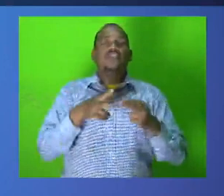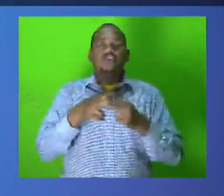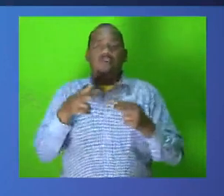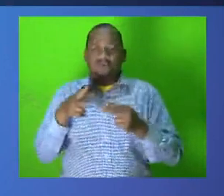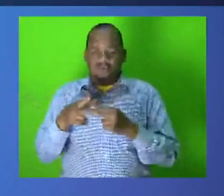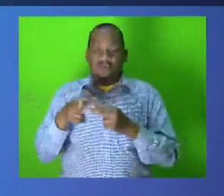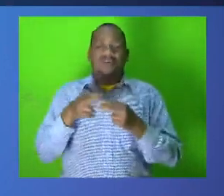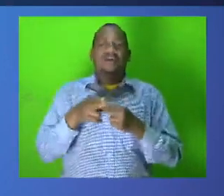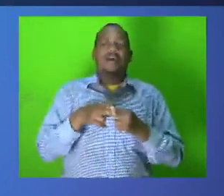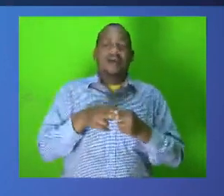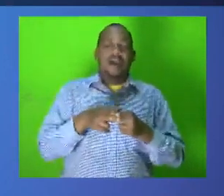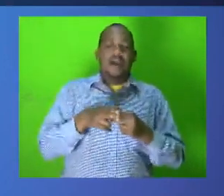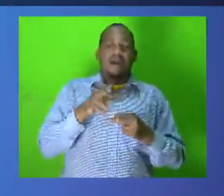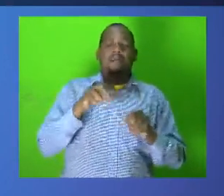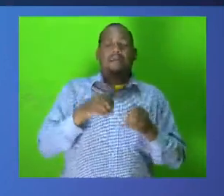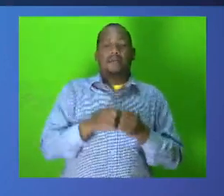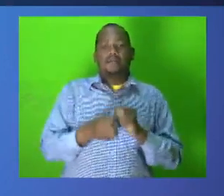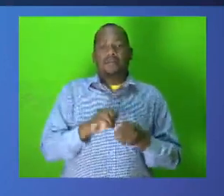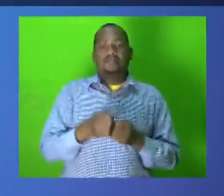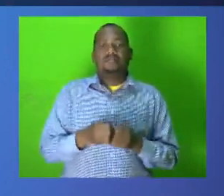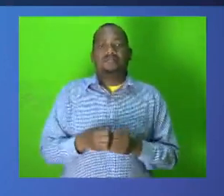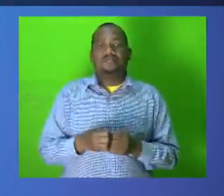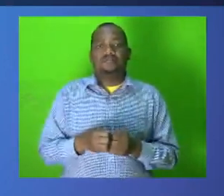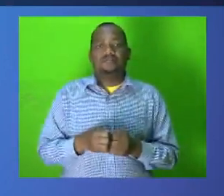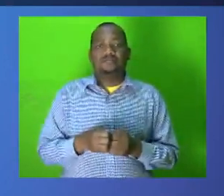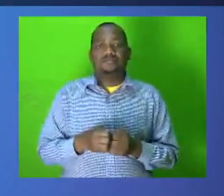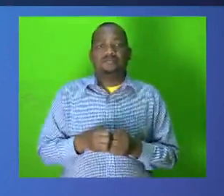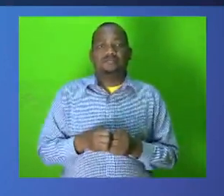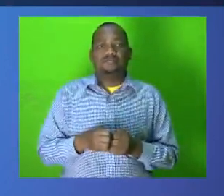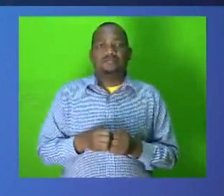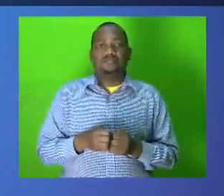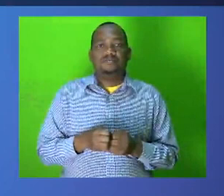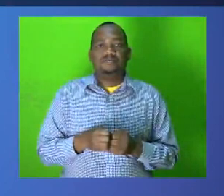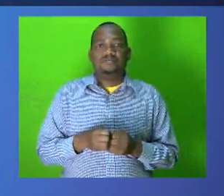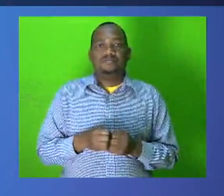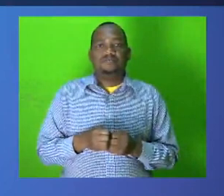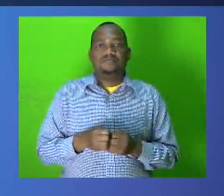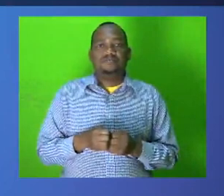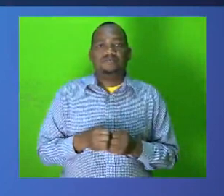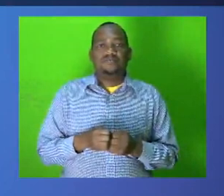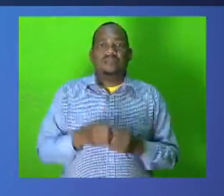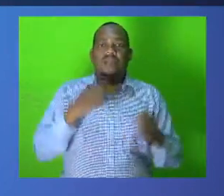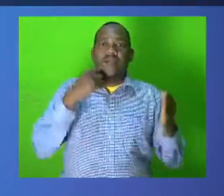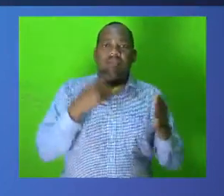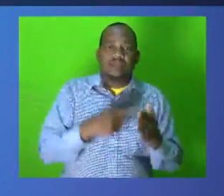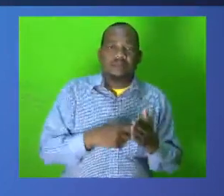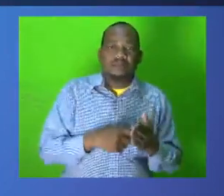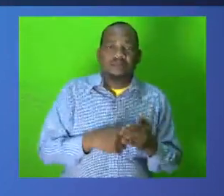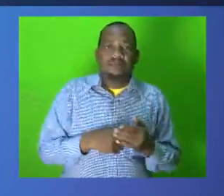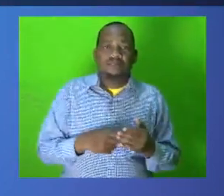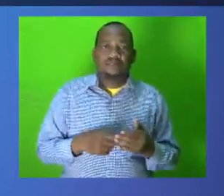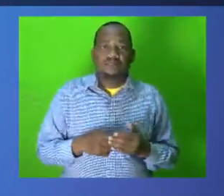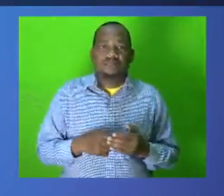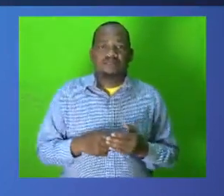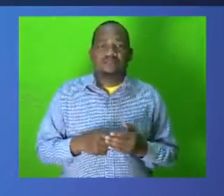help solve problems. Example, doctor with patient. That is, it can solve